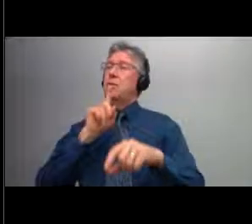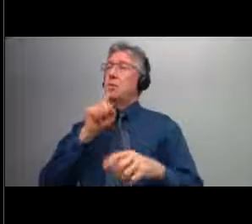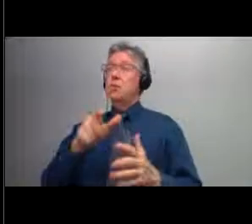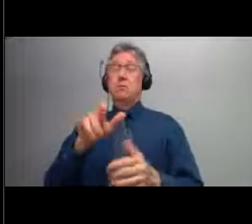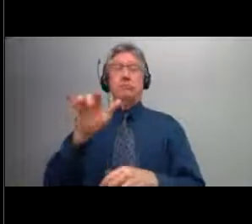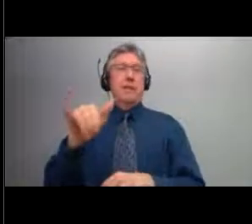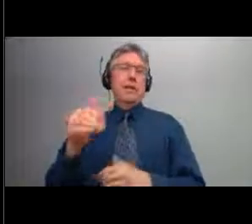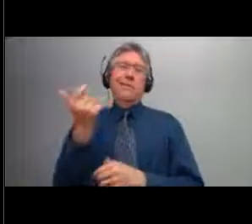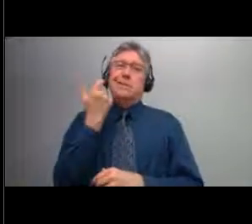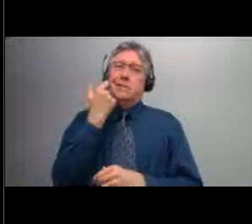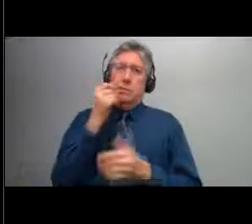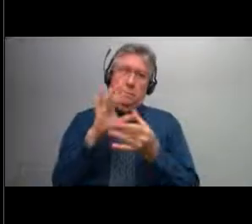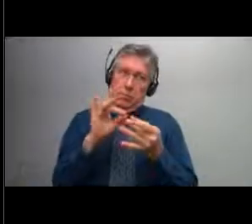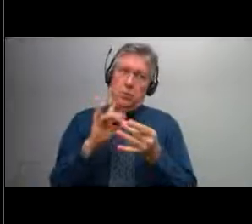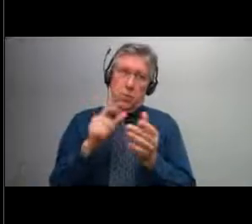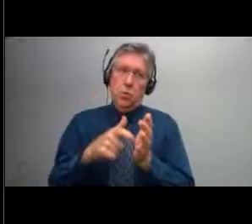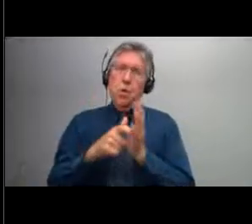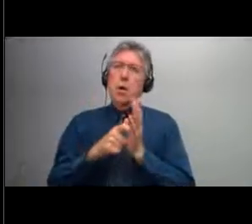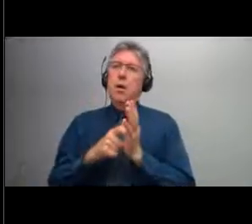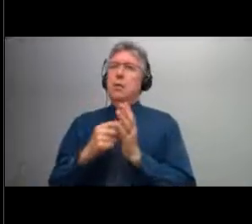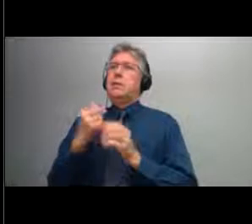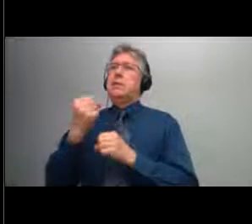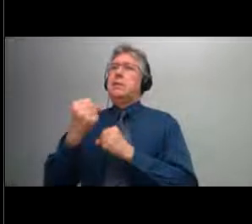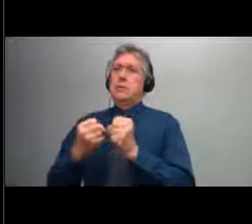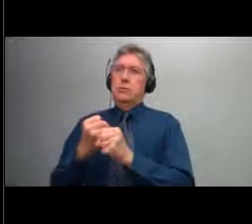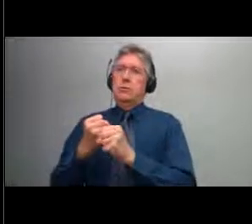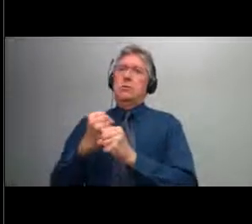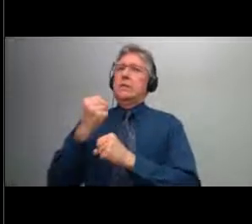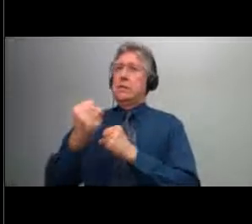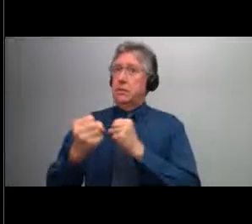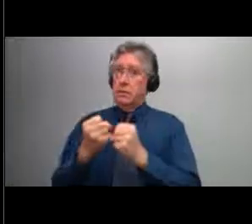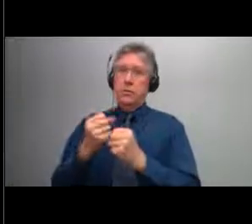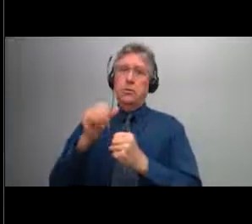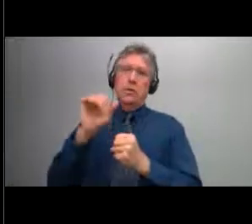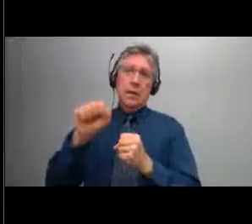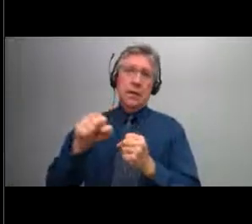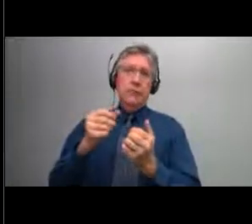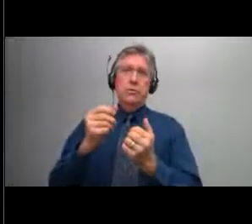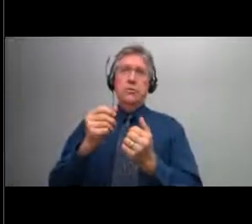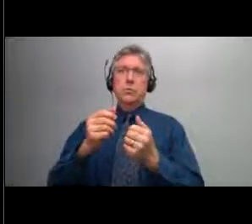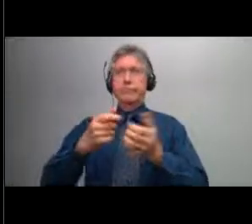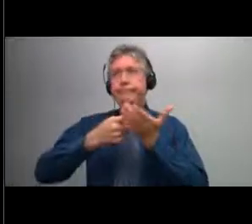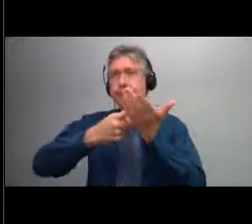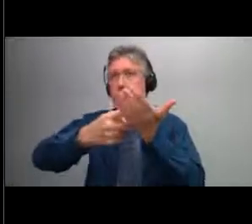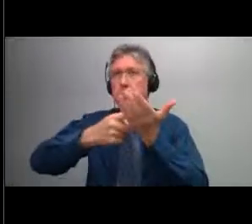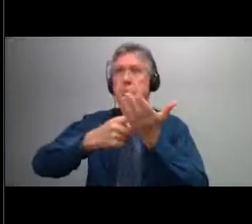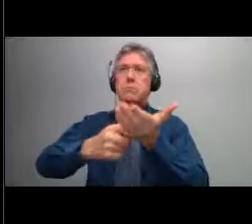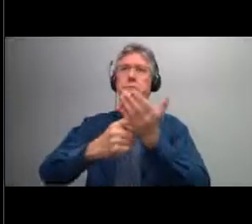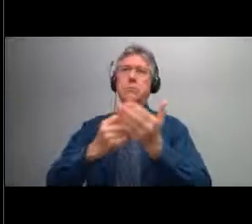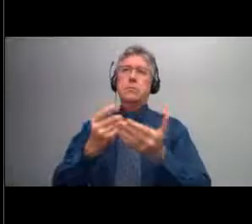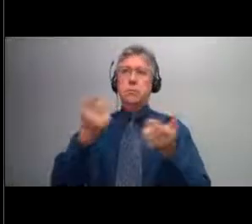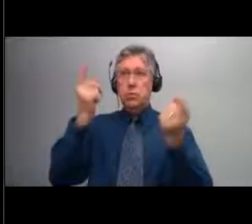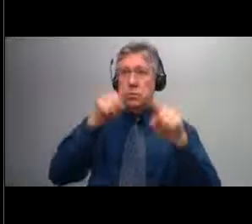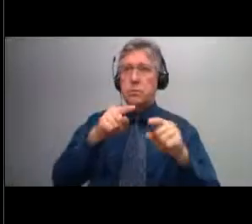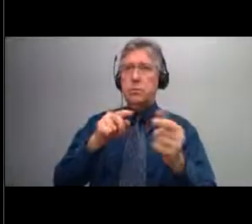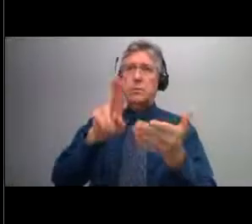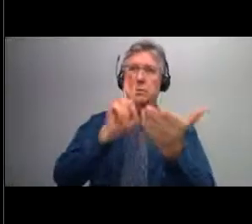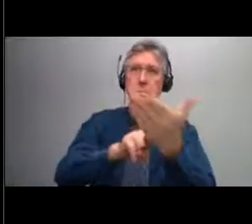as I mentioned, quite a long time, because we have to acquire the right-of-way, then we have to relocate the utilities, which are